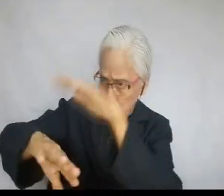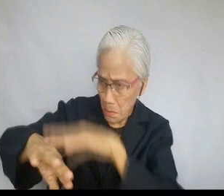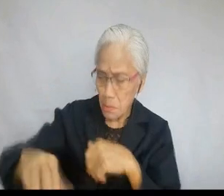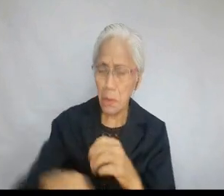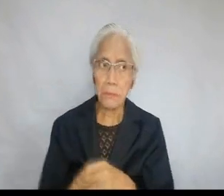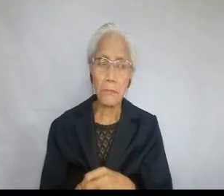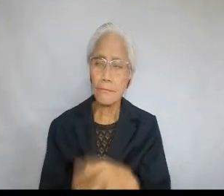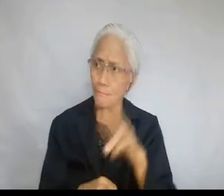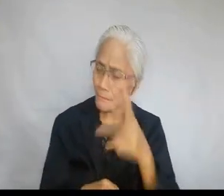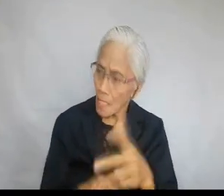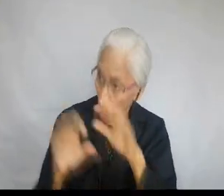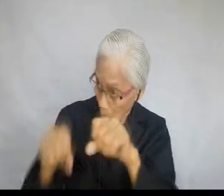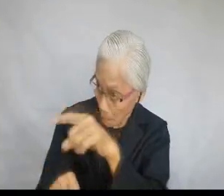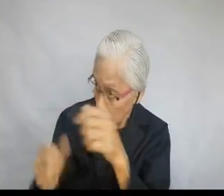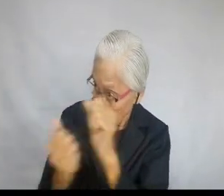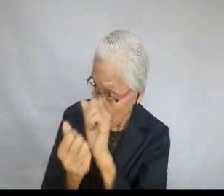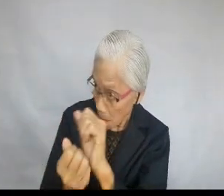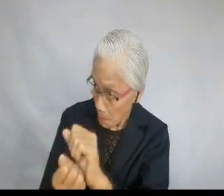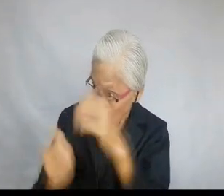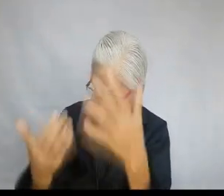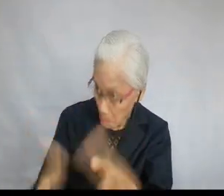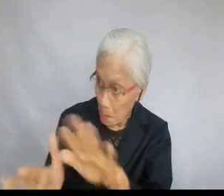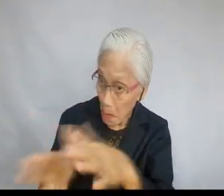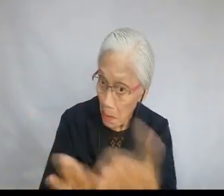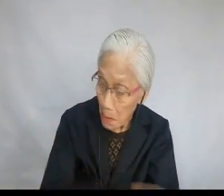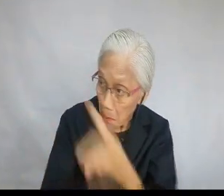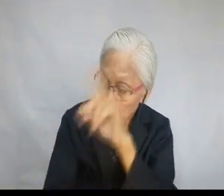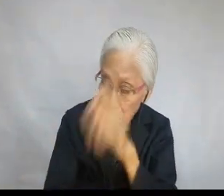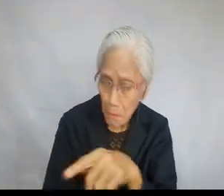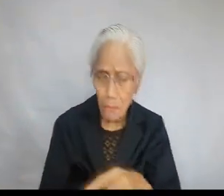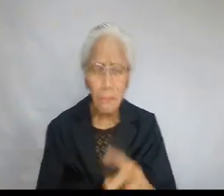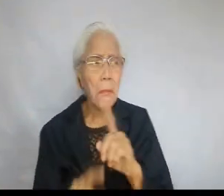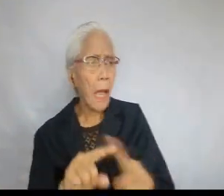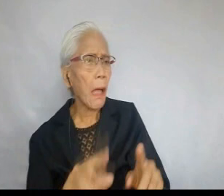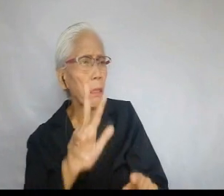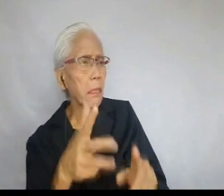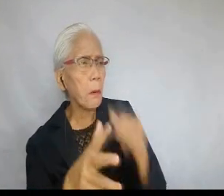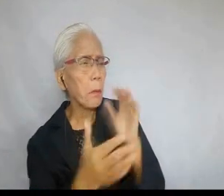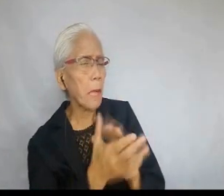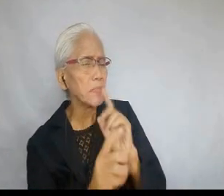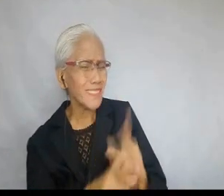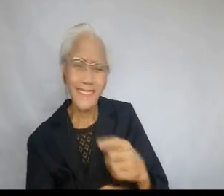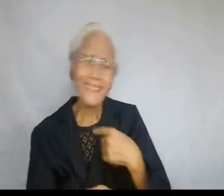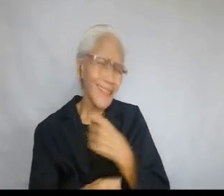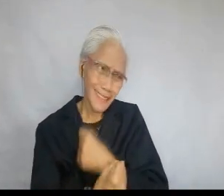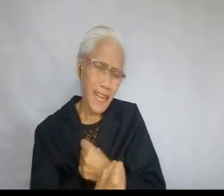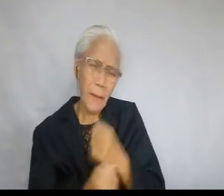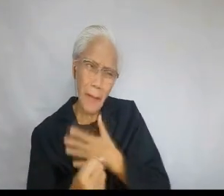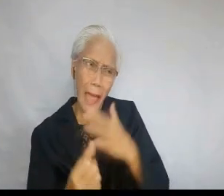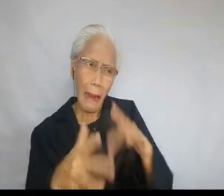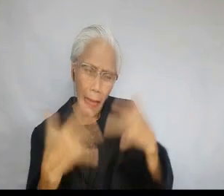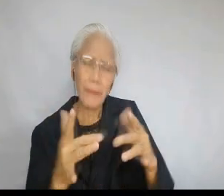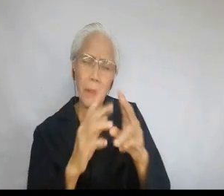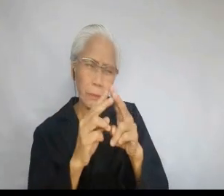"Would you accompany me to the afterlife?" The third wife replied, "I love my life too much, and I'm